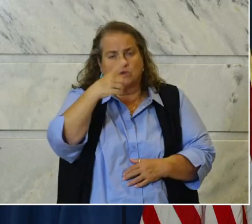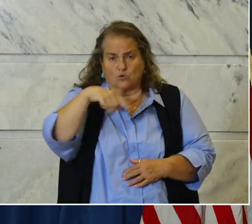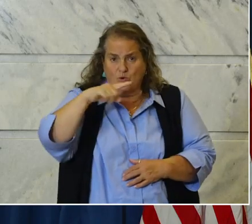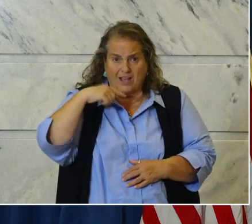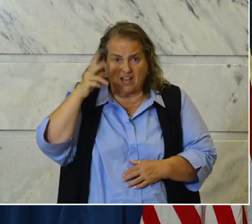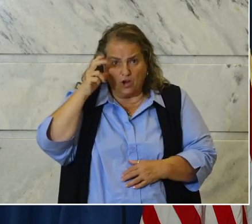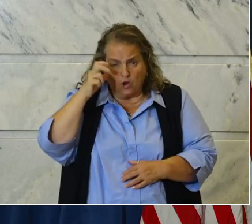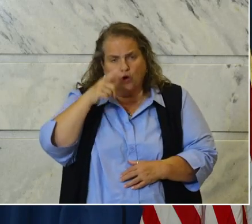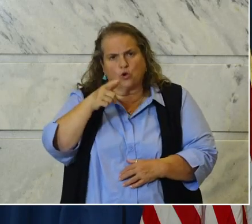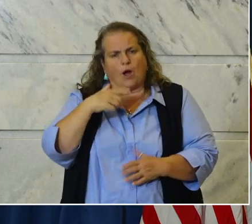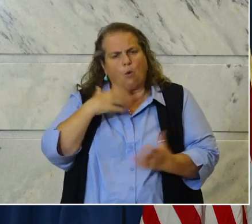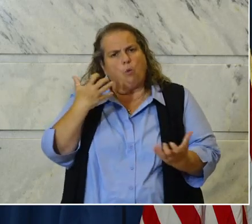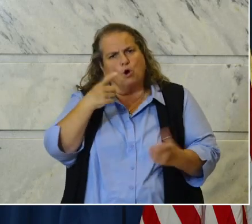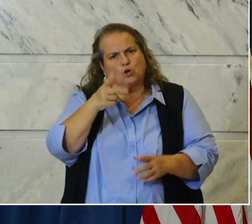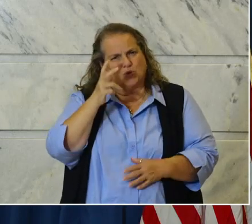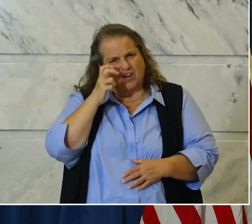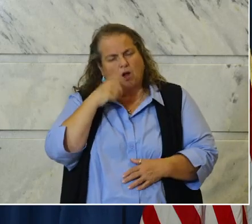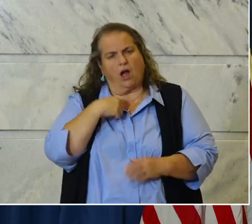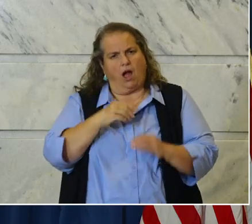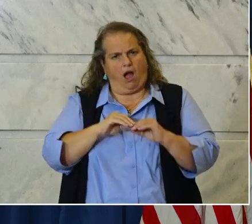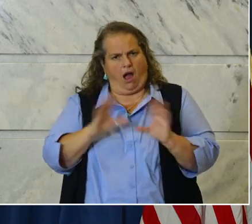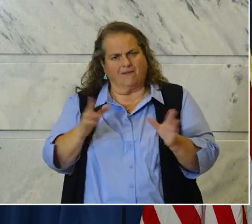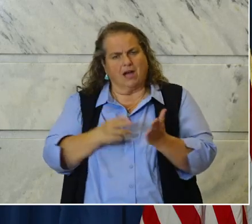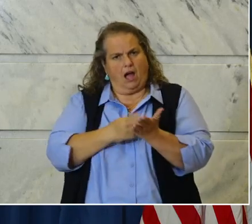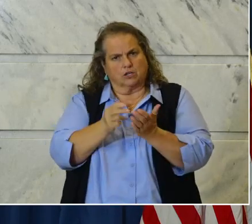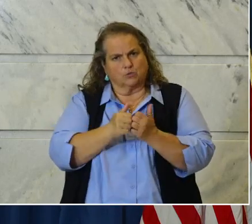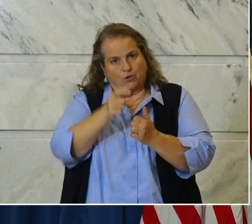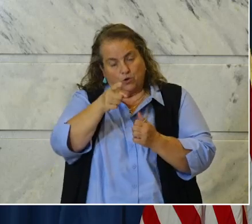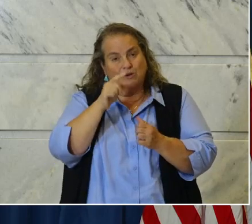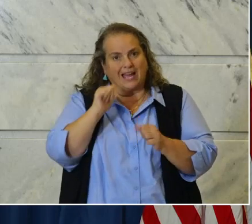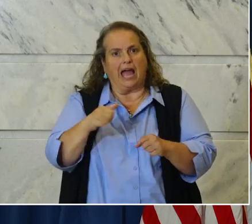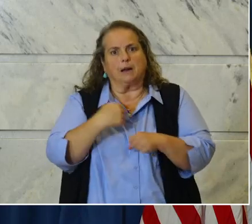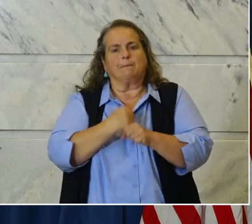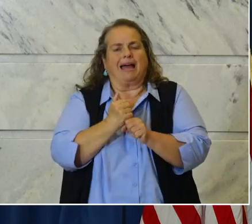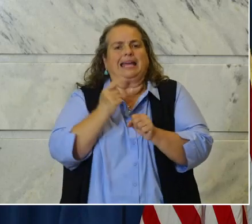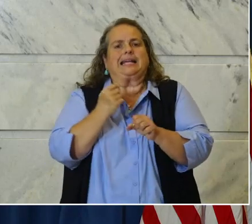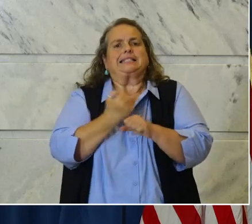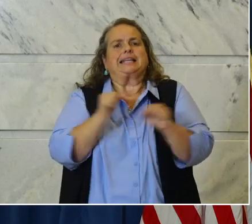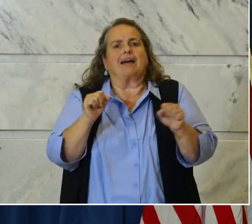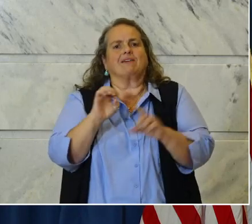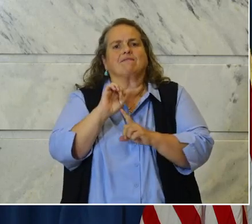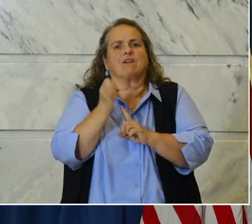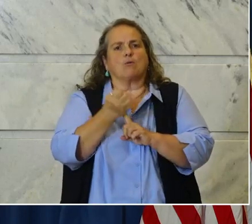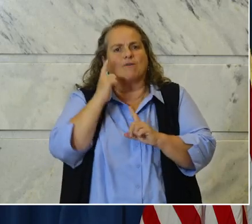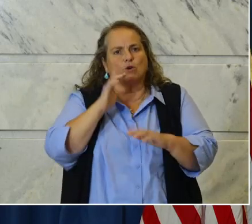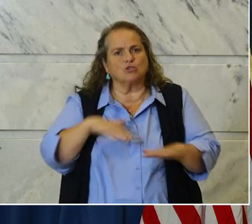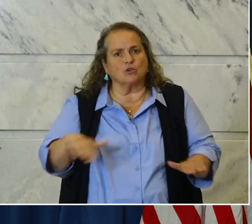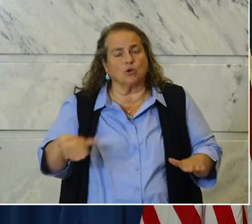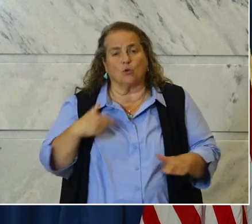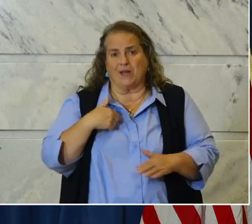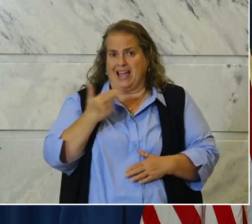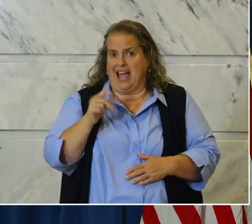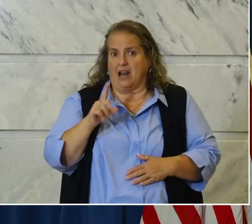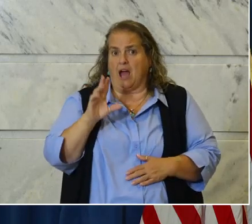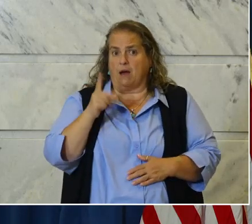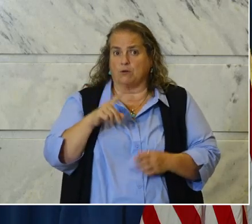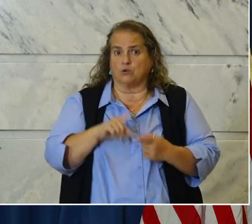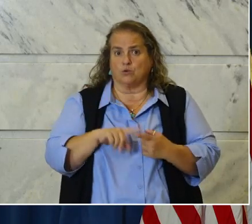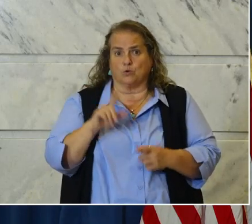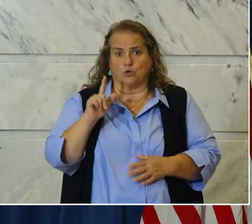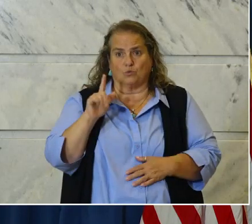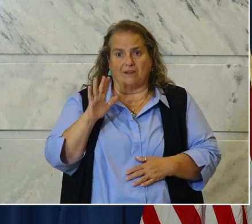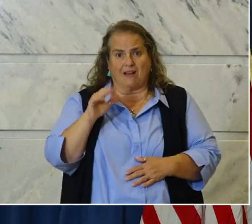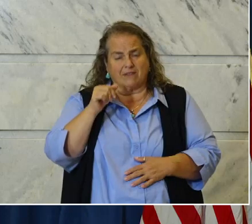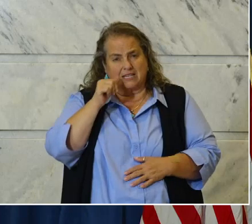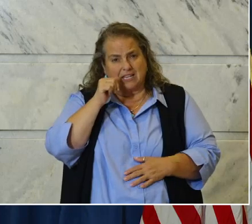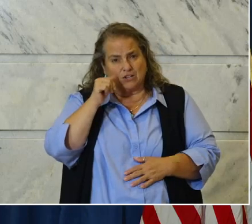jump on it as quickly as you can and make it as safe of an environment. But I think we had up to 25 yesterday,